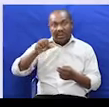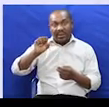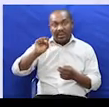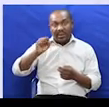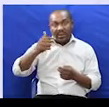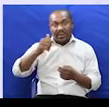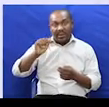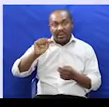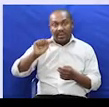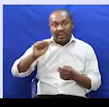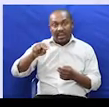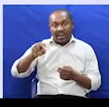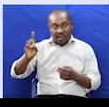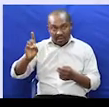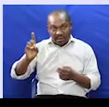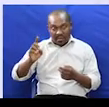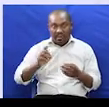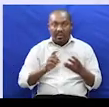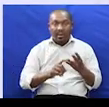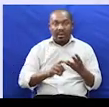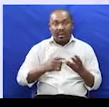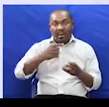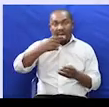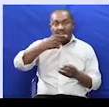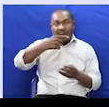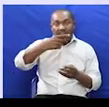We must have a thirster funnel.